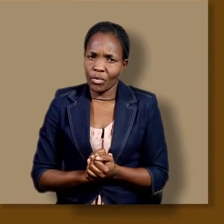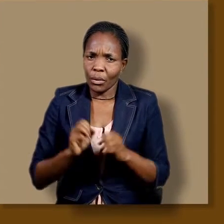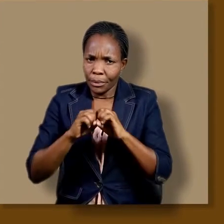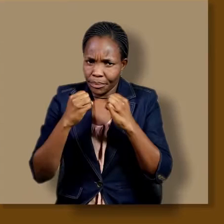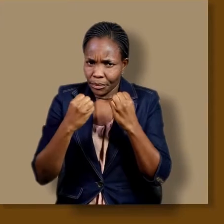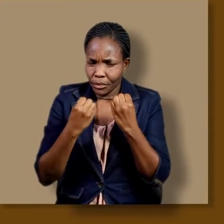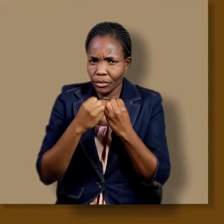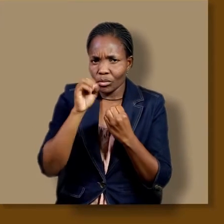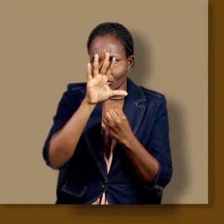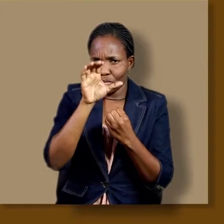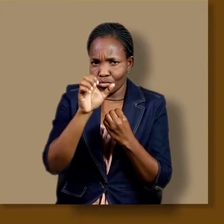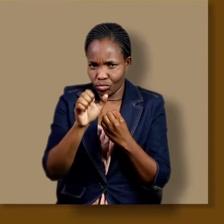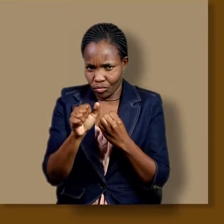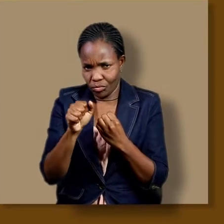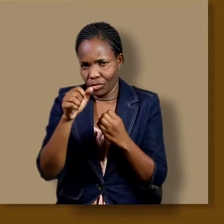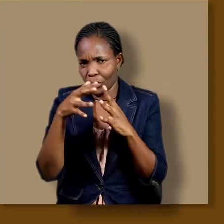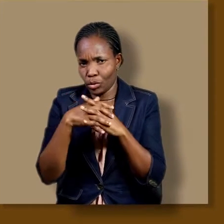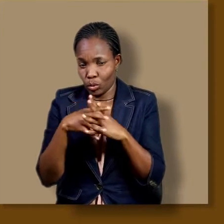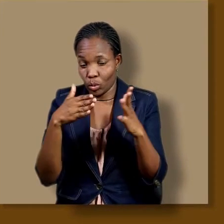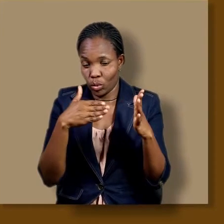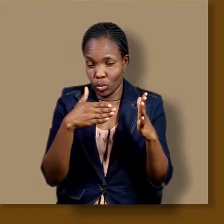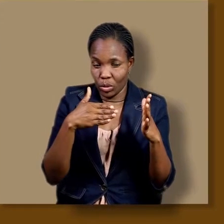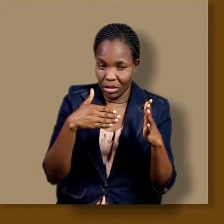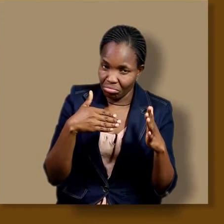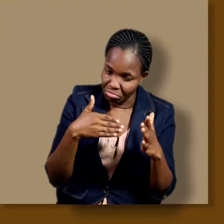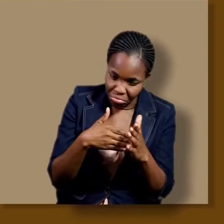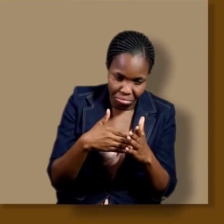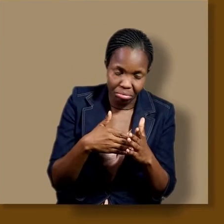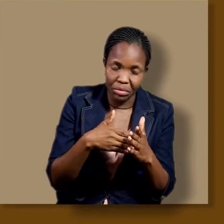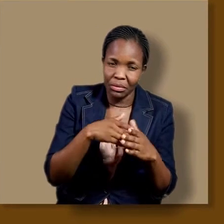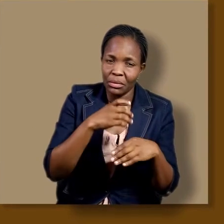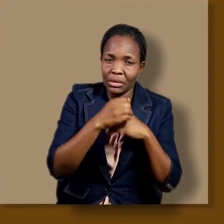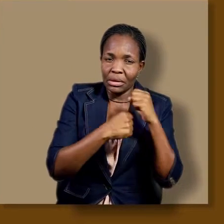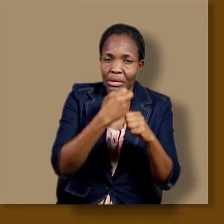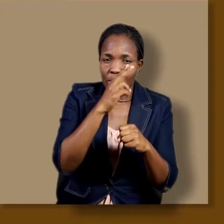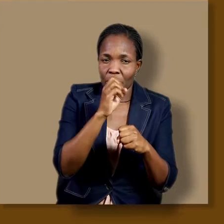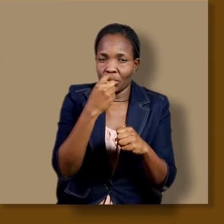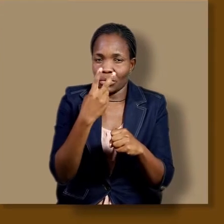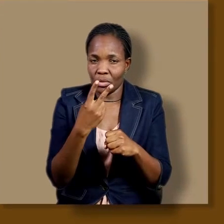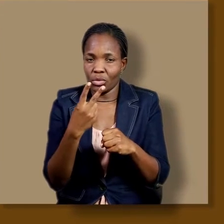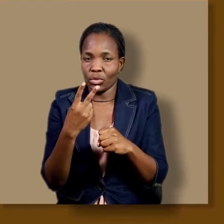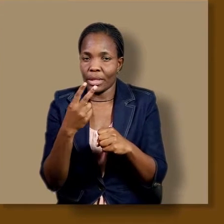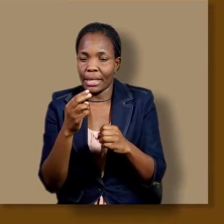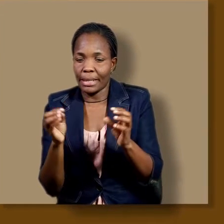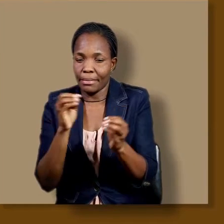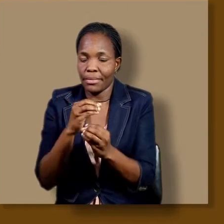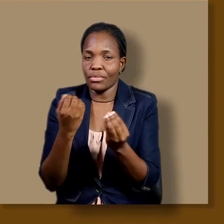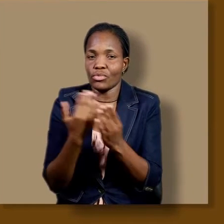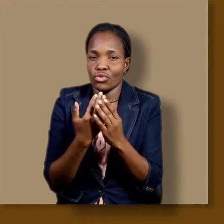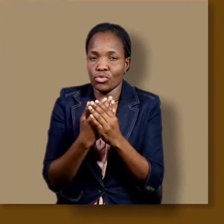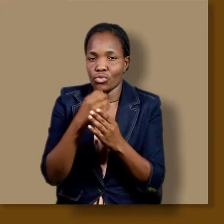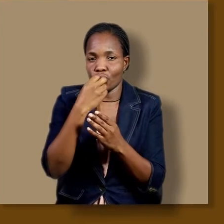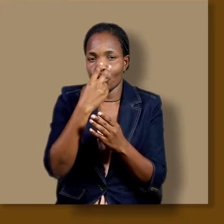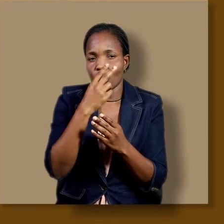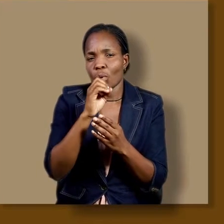Africans. The Organization of African Unity was disbanded in 2002 and immediately replaced by